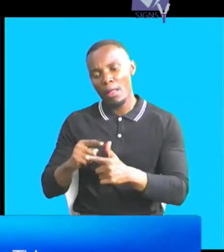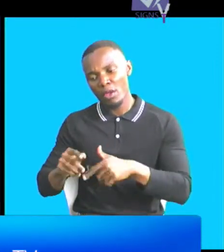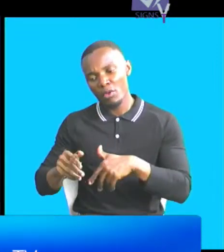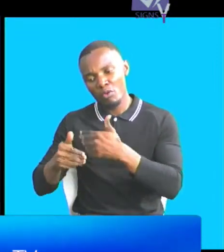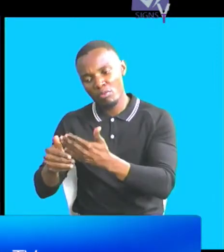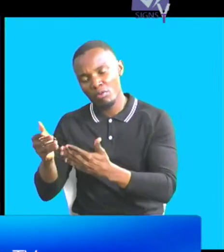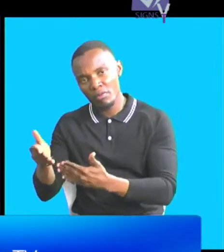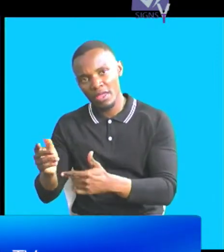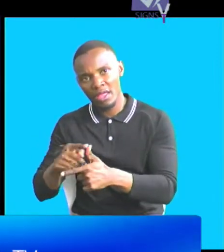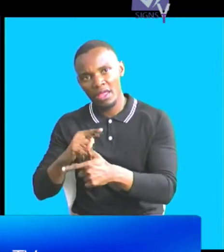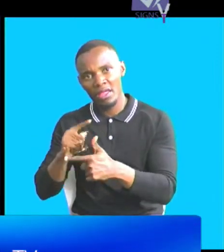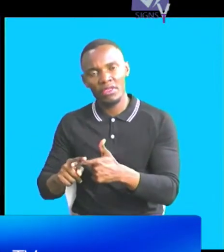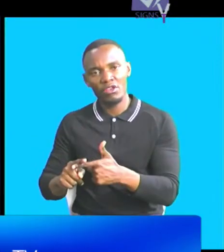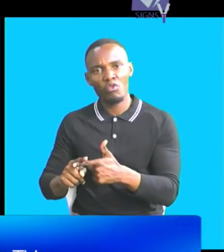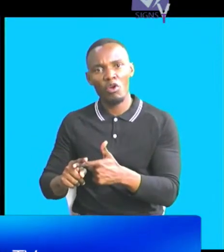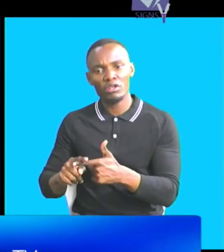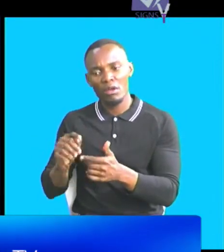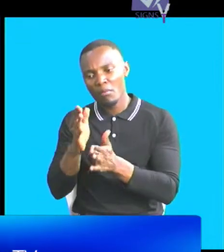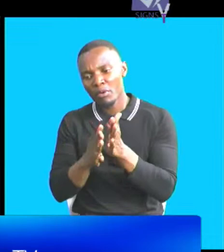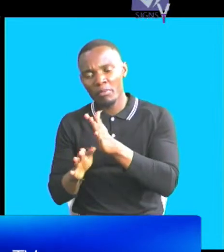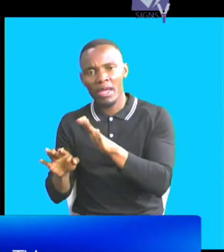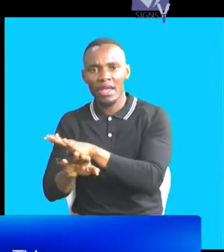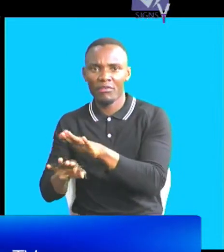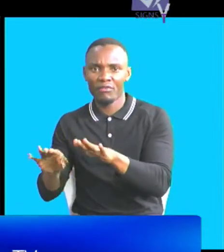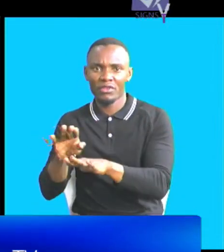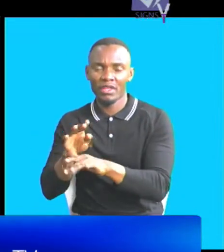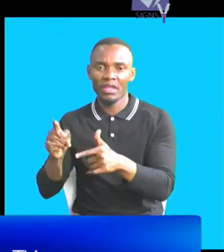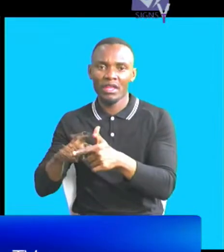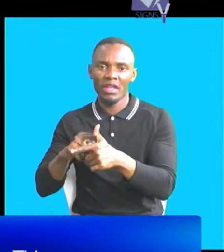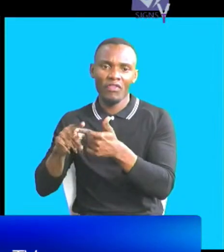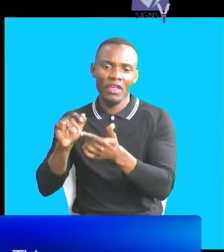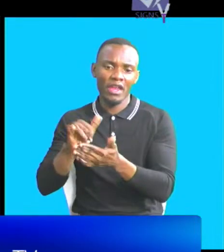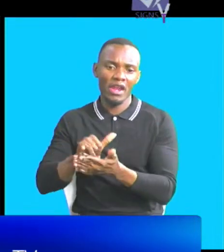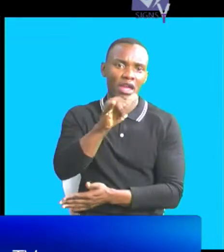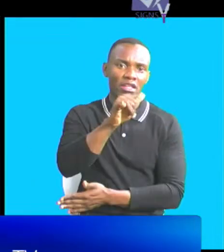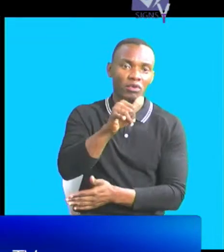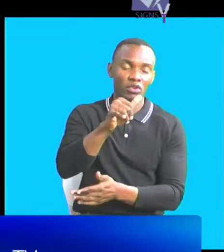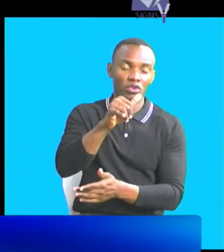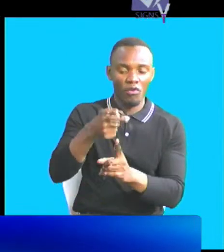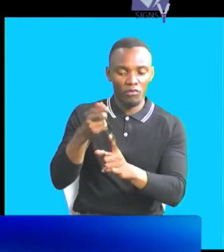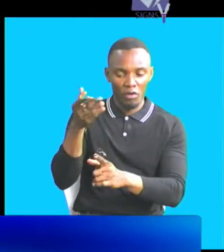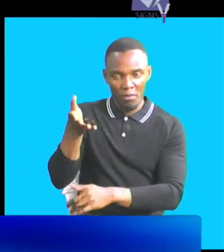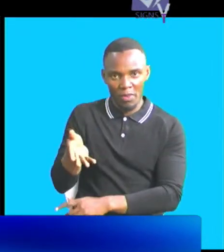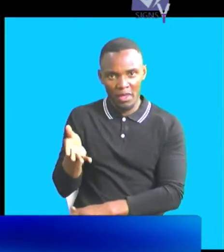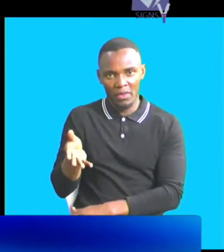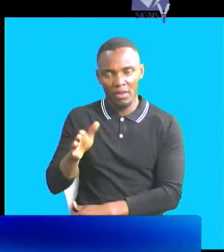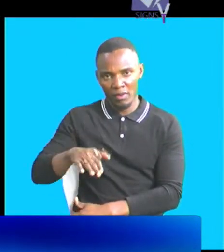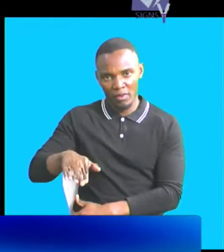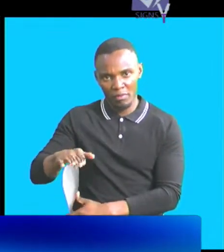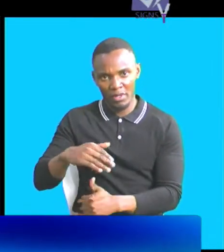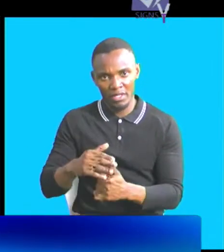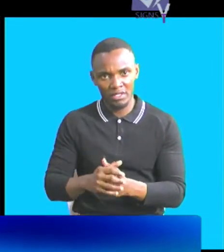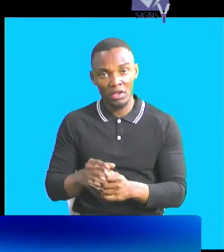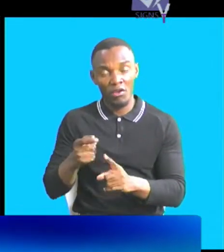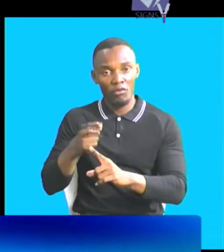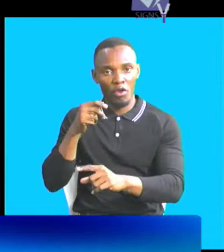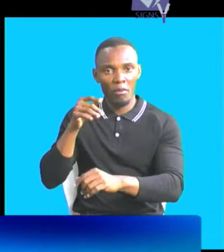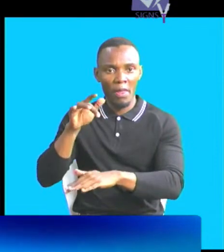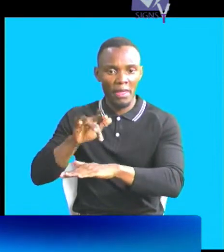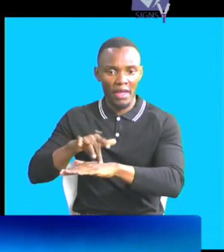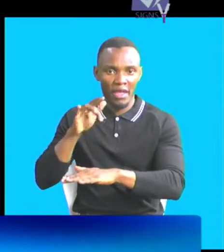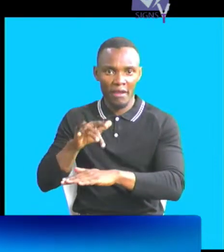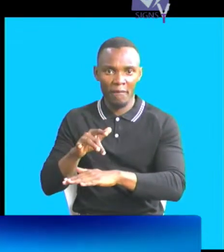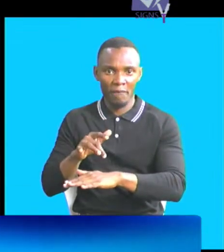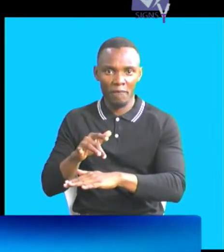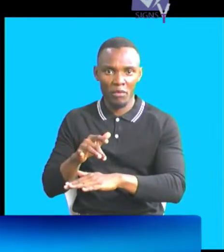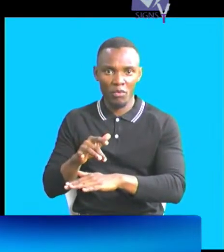tunafanya grading, na watu wale ambao wanafanya export, we are going to export right from there, from the Embu County aggregation